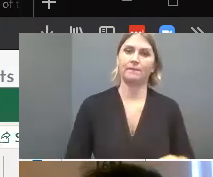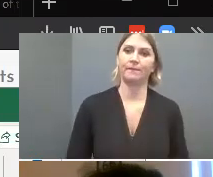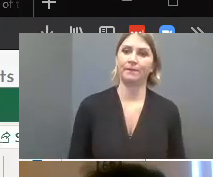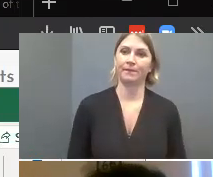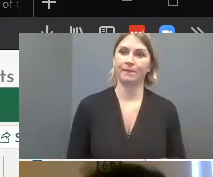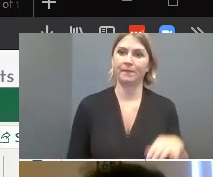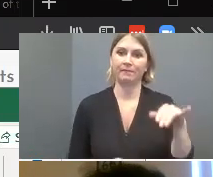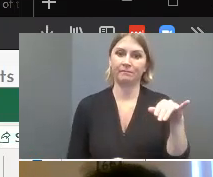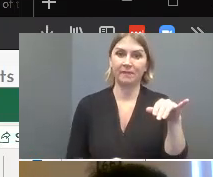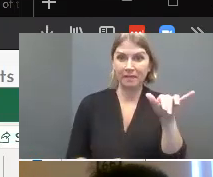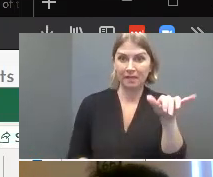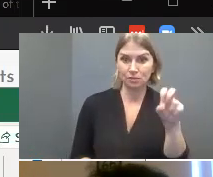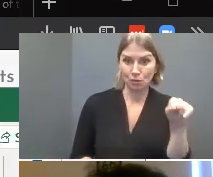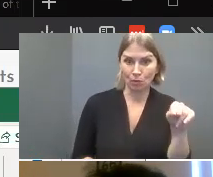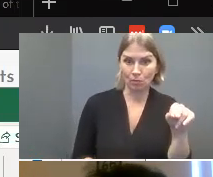Yes, no?